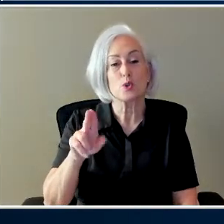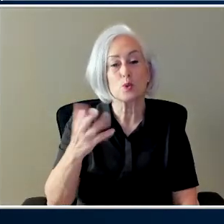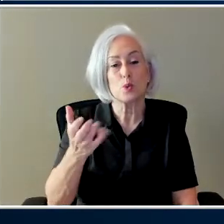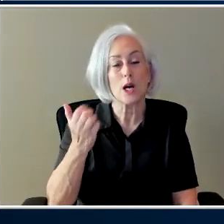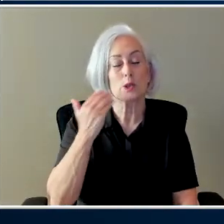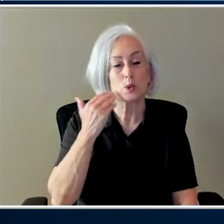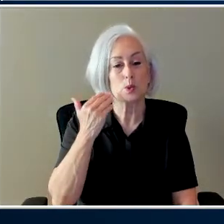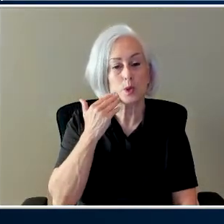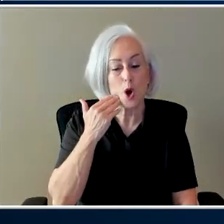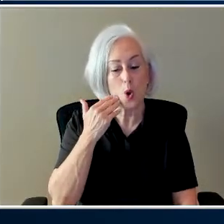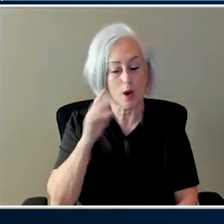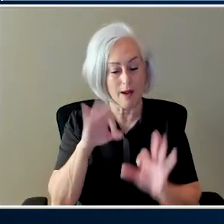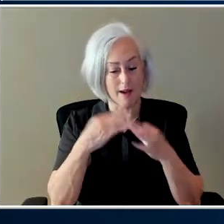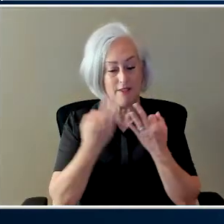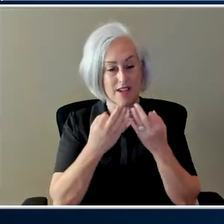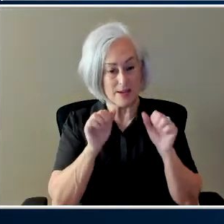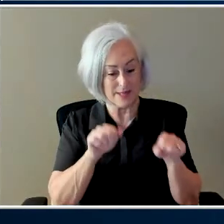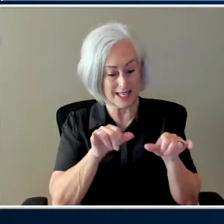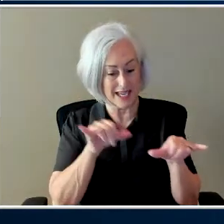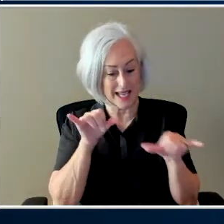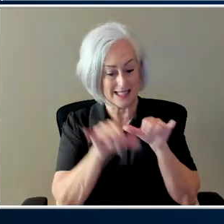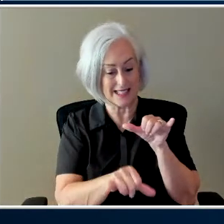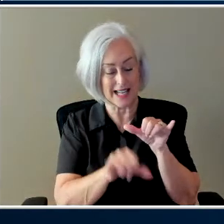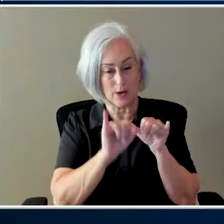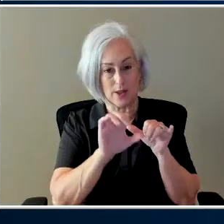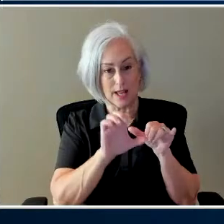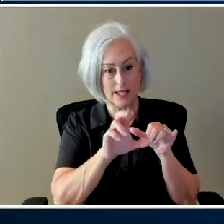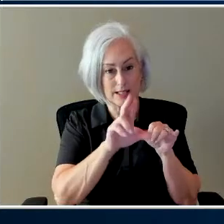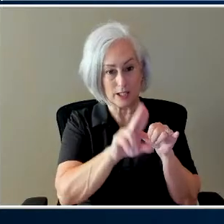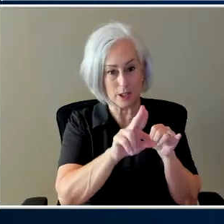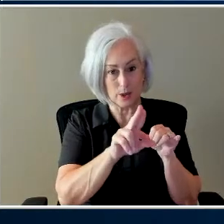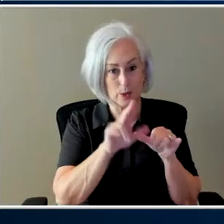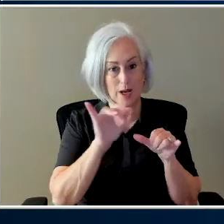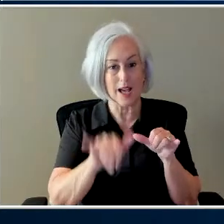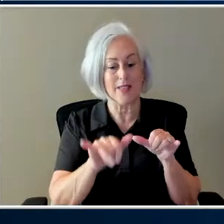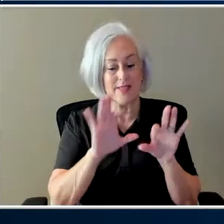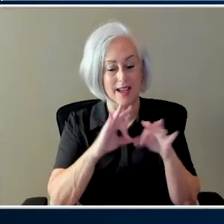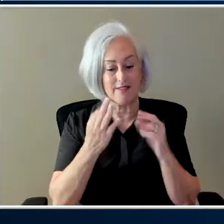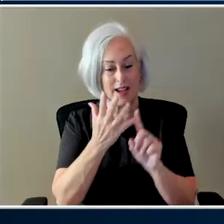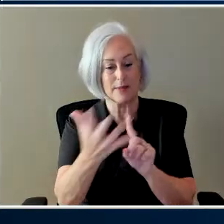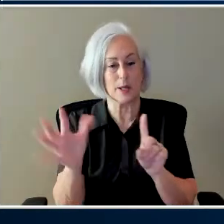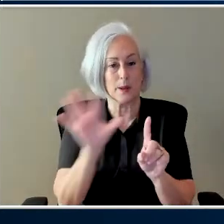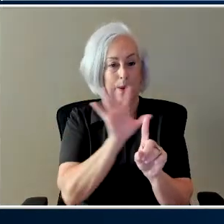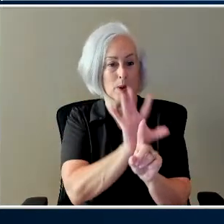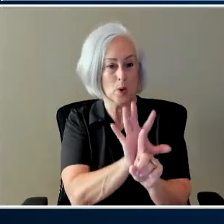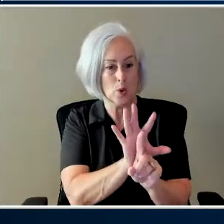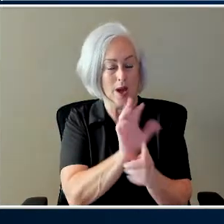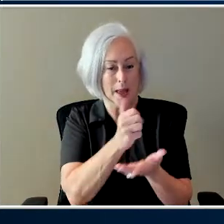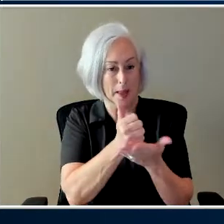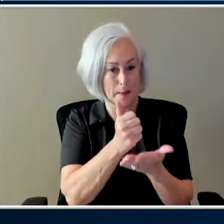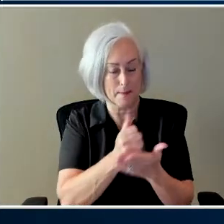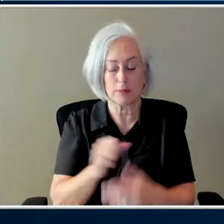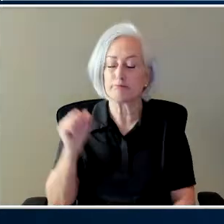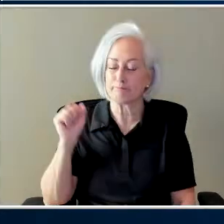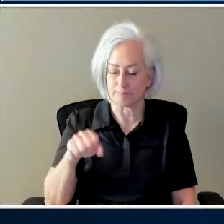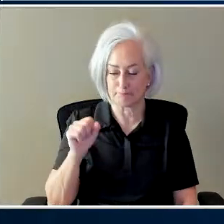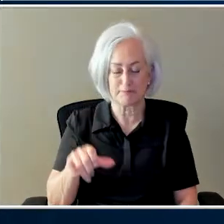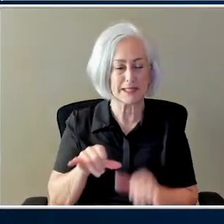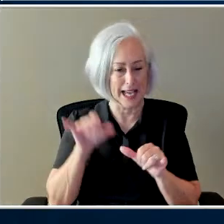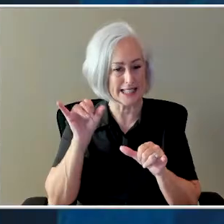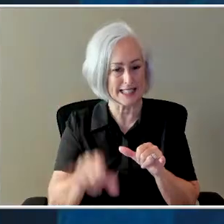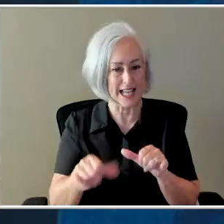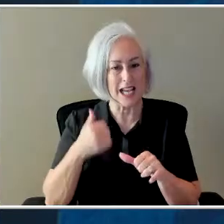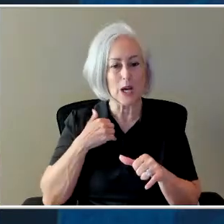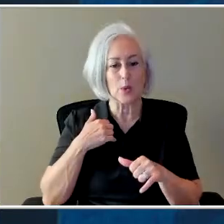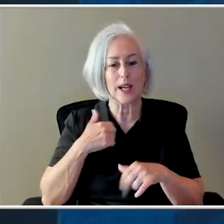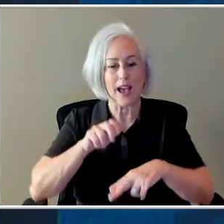ICU patients, and does their presence help? Yeah, they definitely can stay. We have like a couch and a recliner in there, and